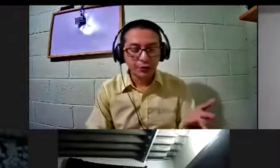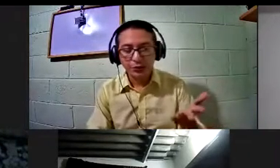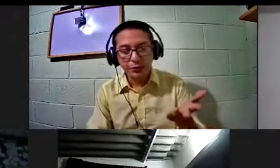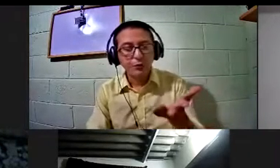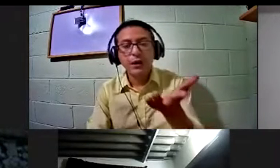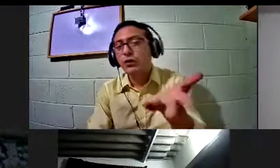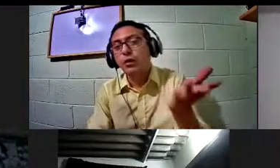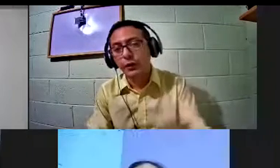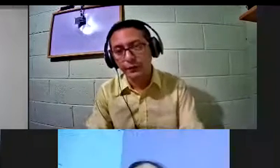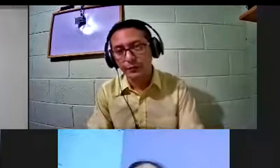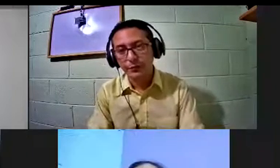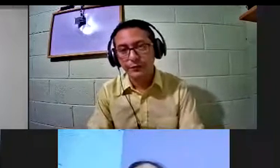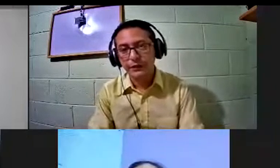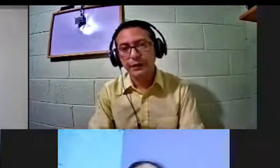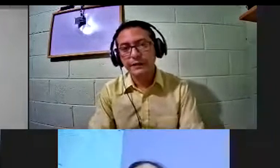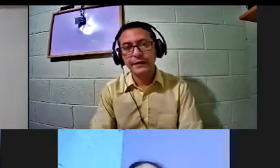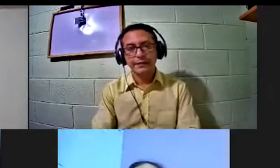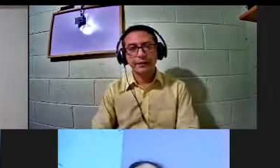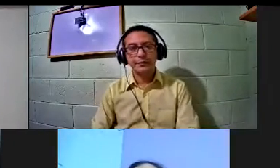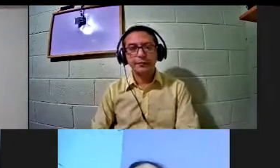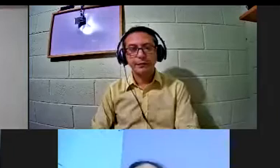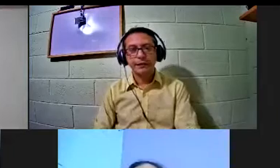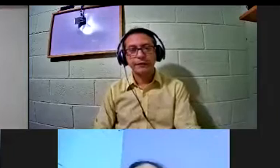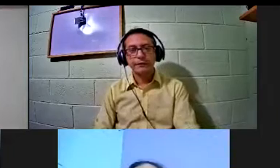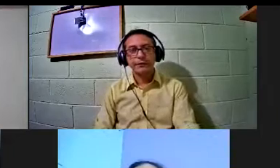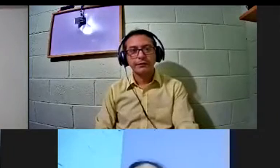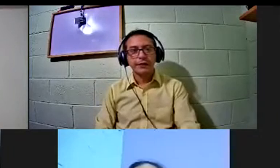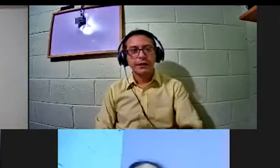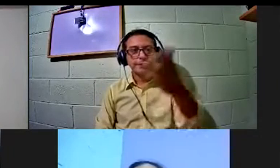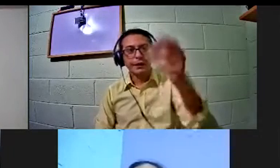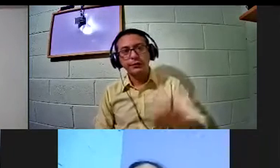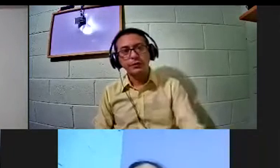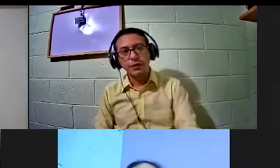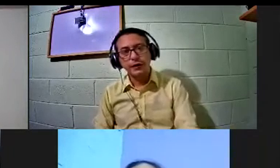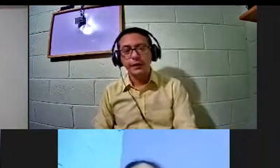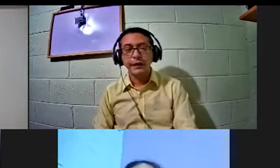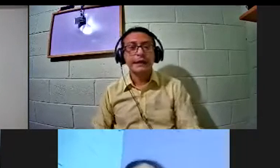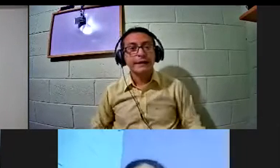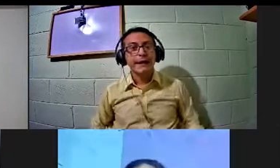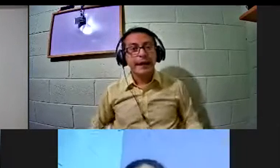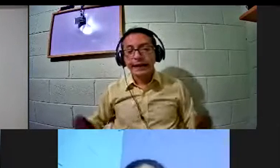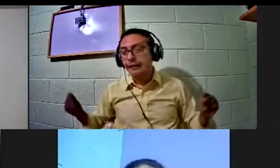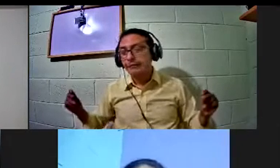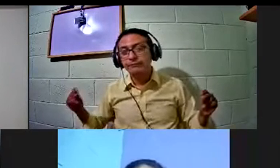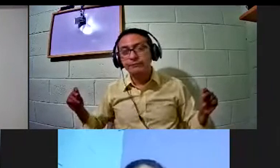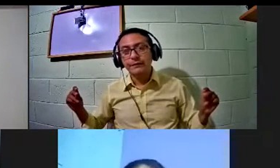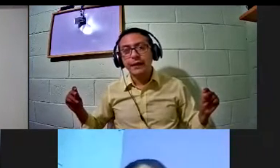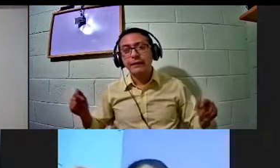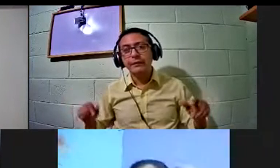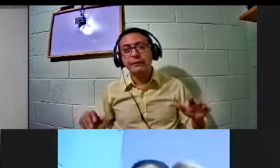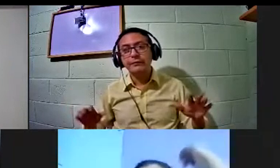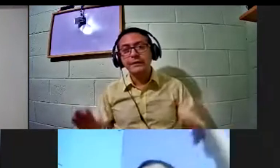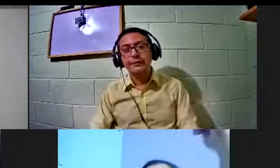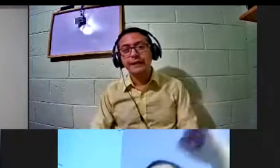to a co-workers of yours. Imagínese que está hablando con un compañero de trabajo. And you tell your co-worker, hey,